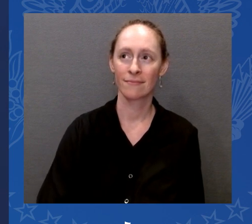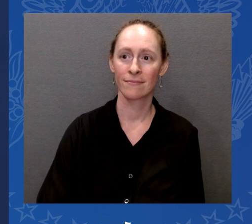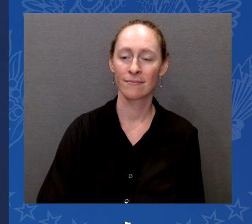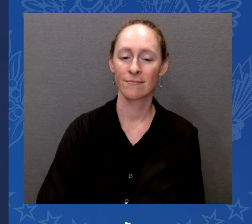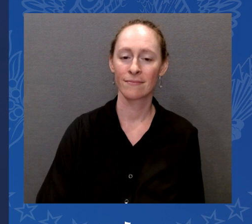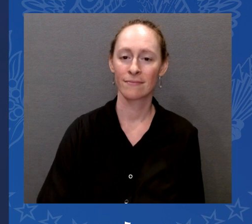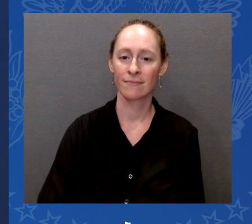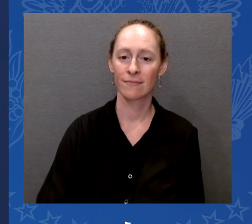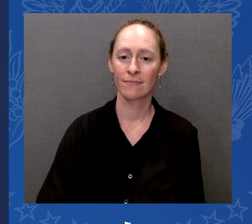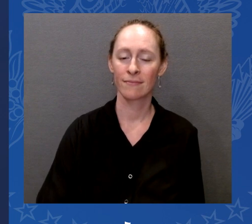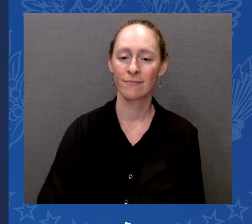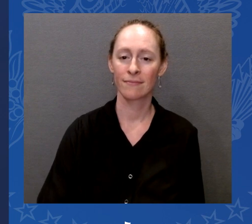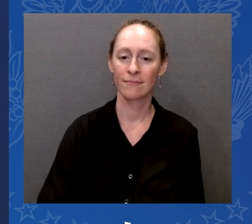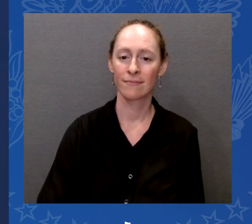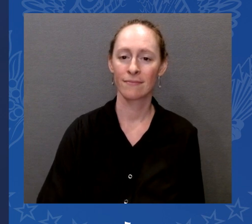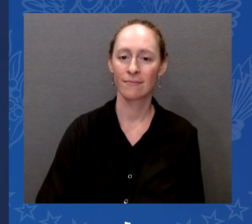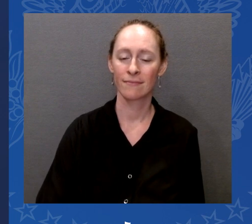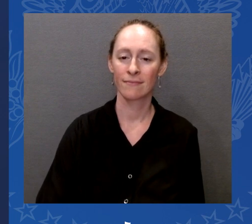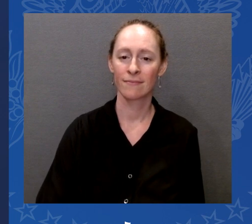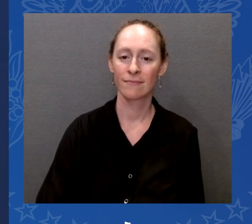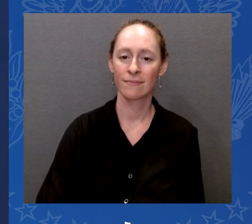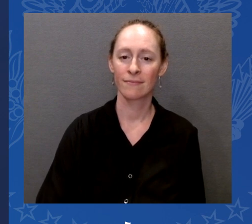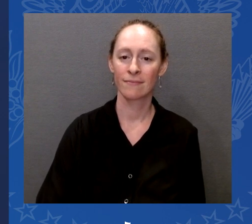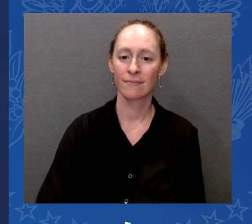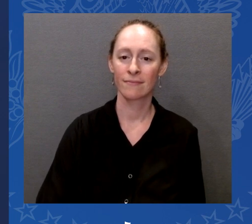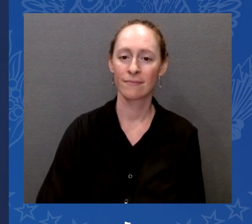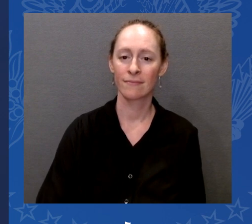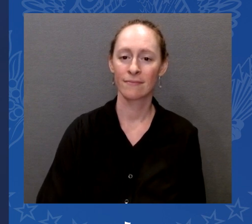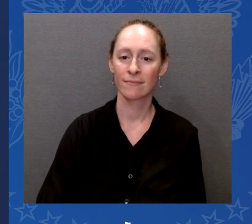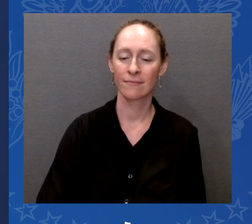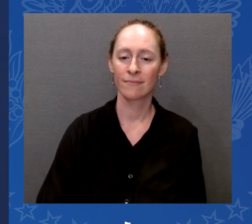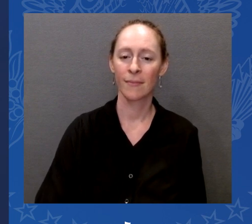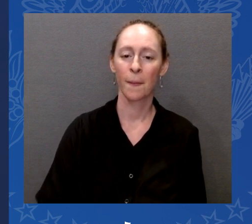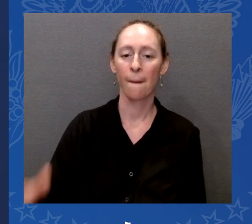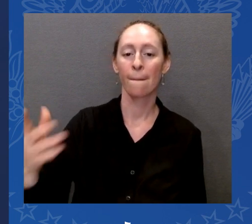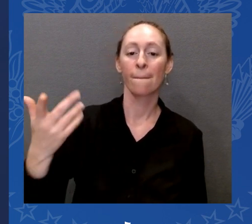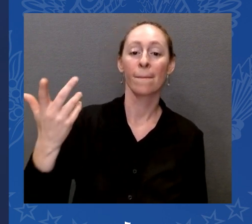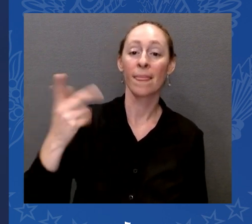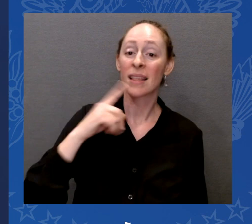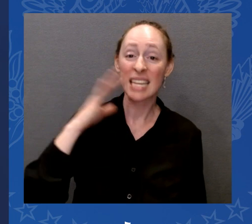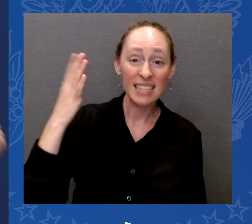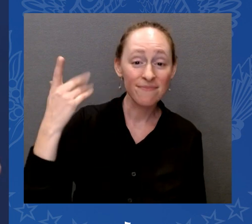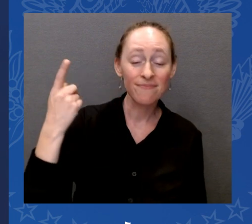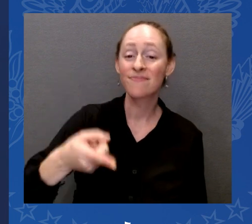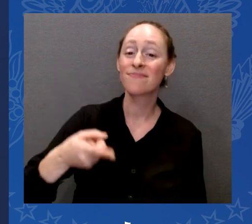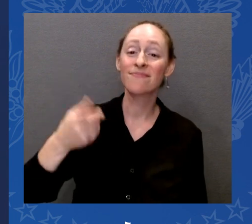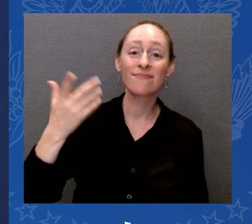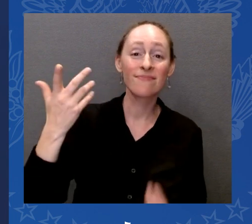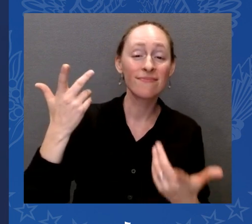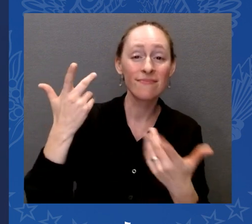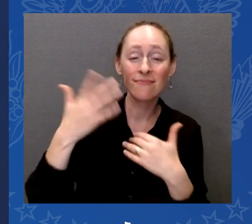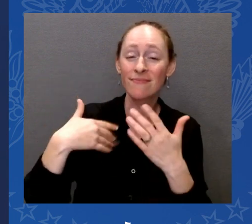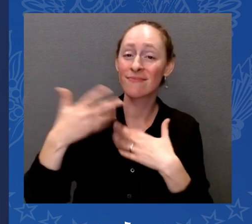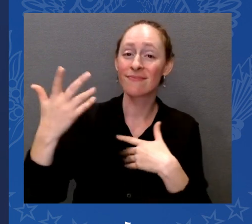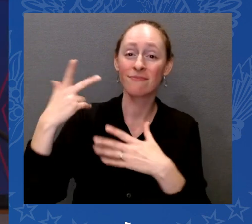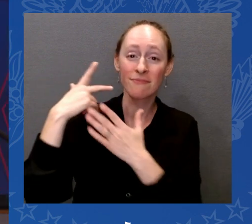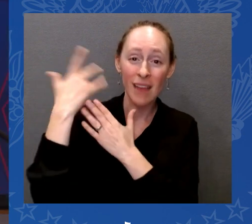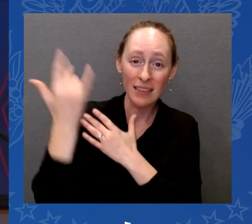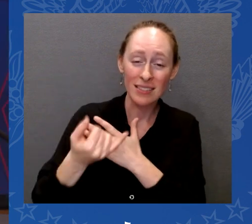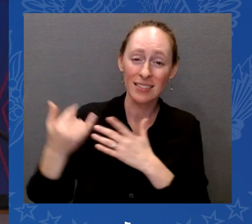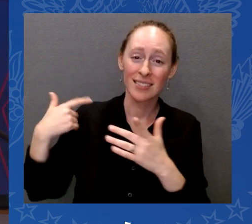every single inch of this massive project will be built with union